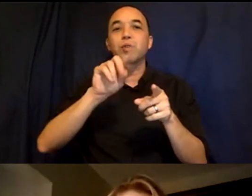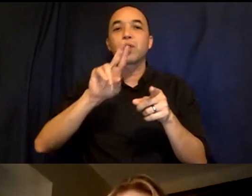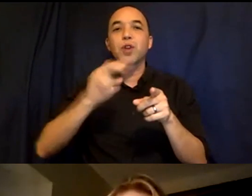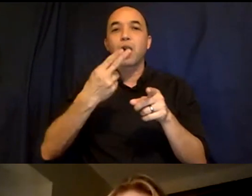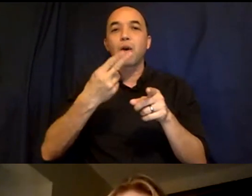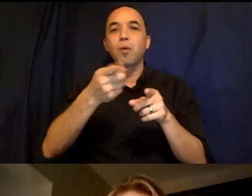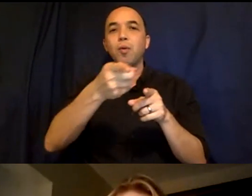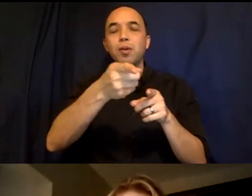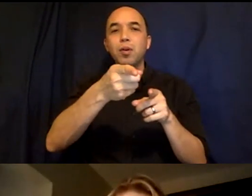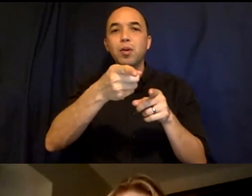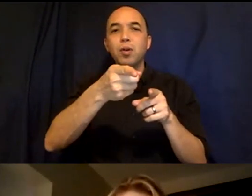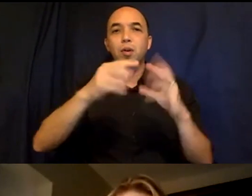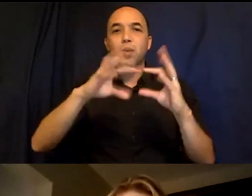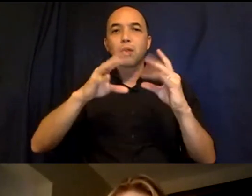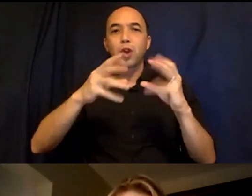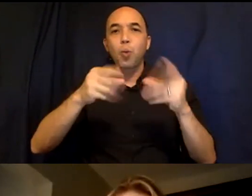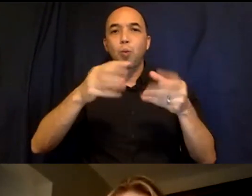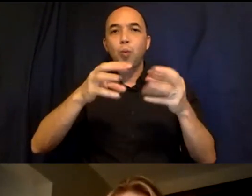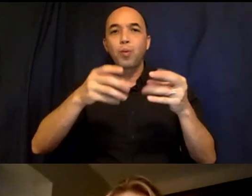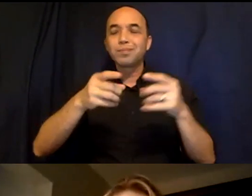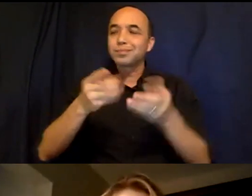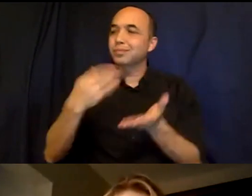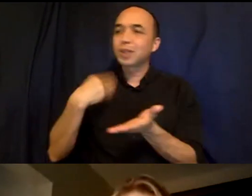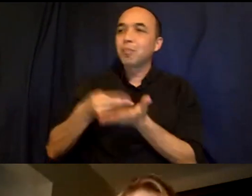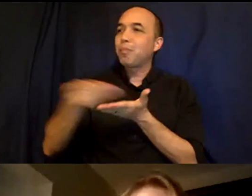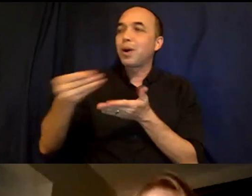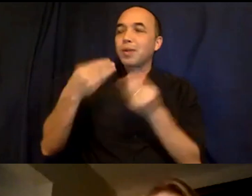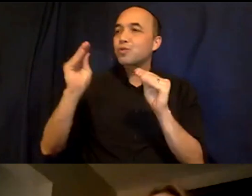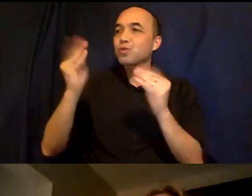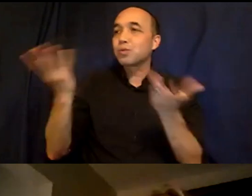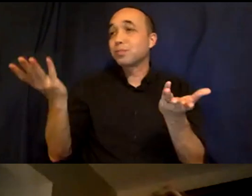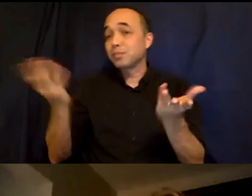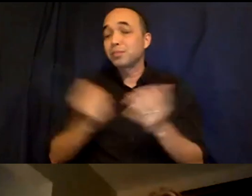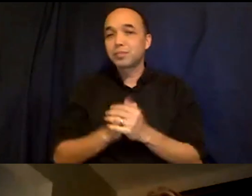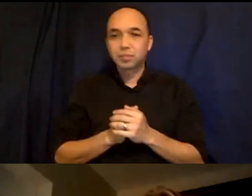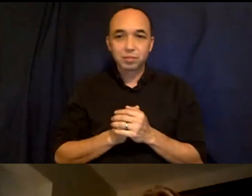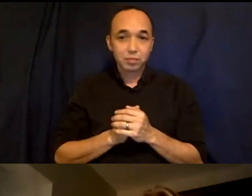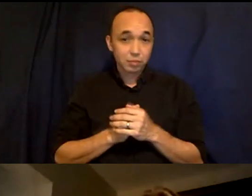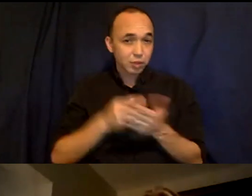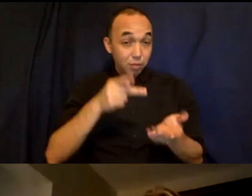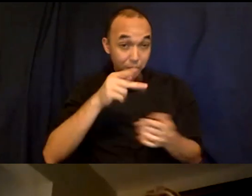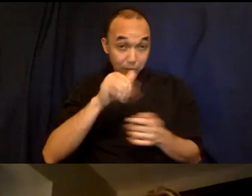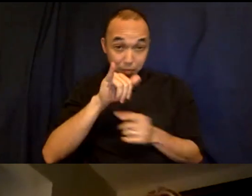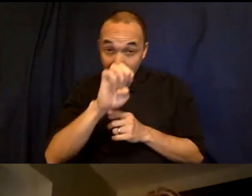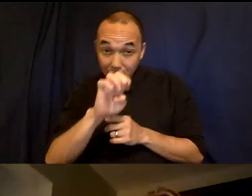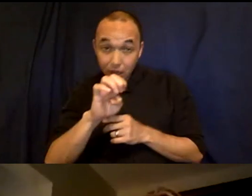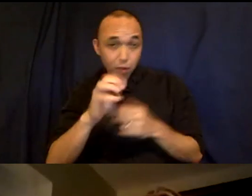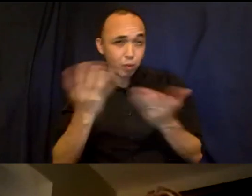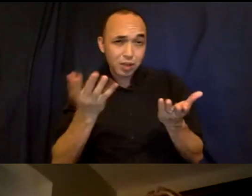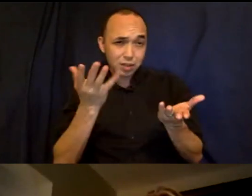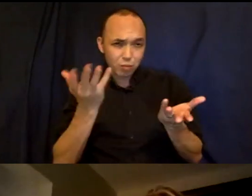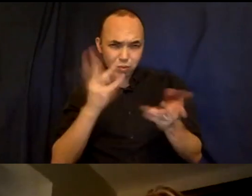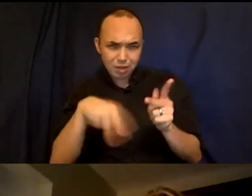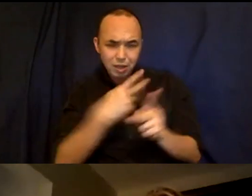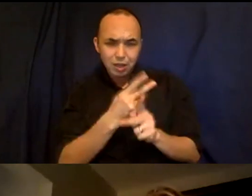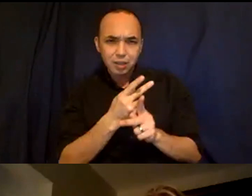of? This, like I said, this is a store-bought, and Is it just like a pie pastry? yeah, I don't know